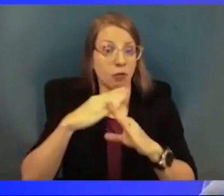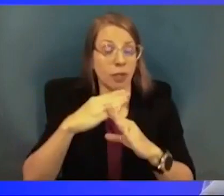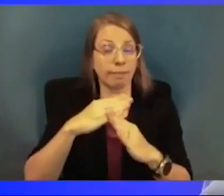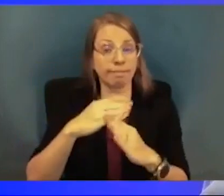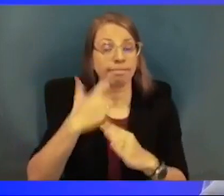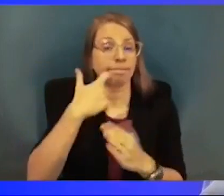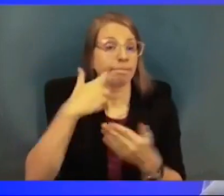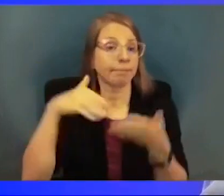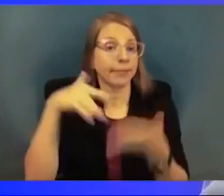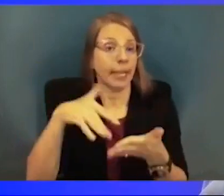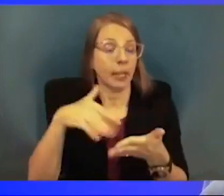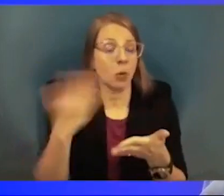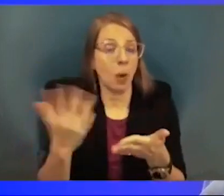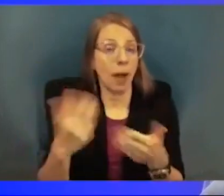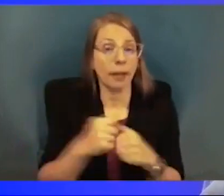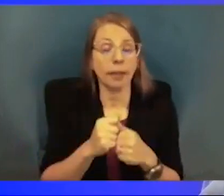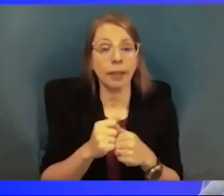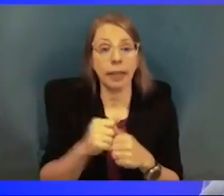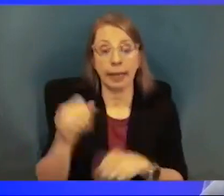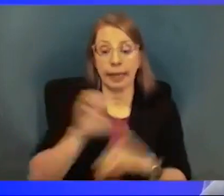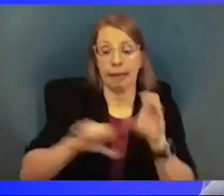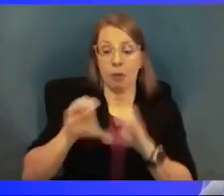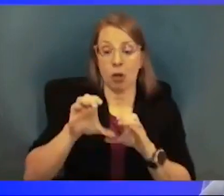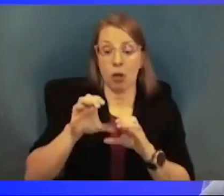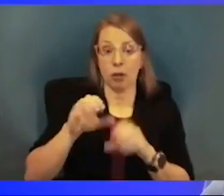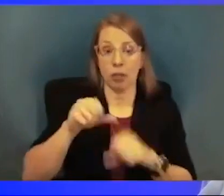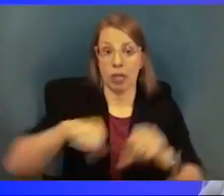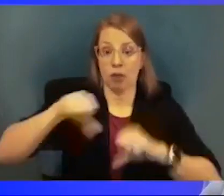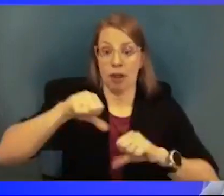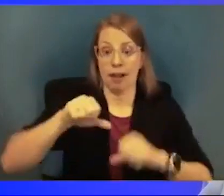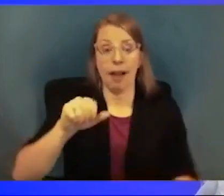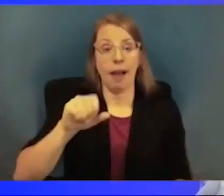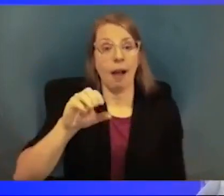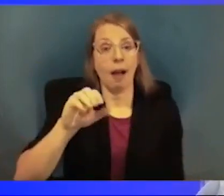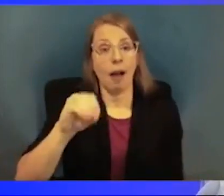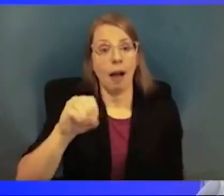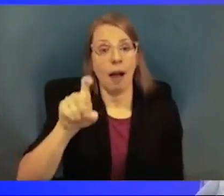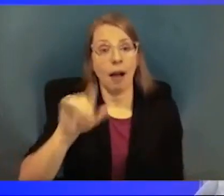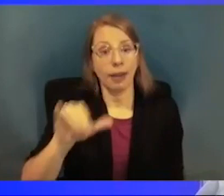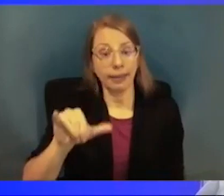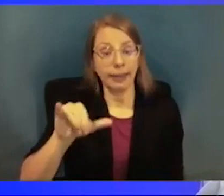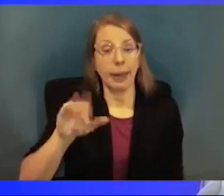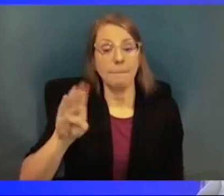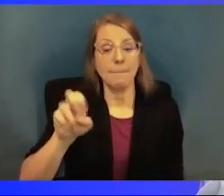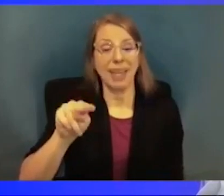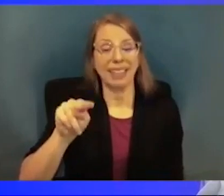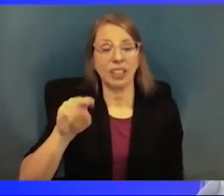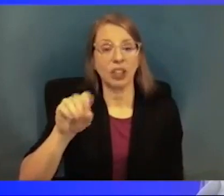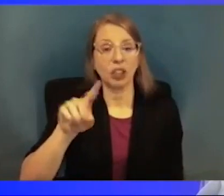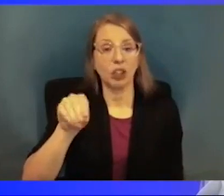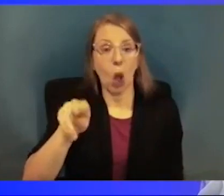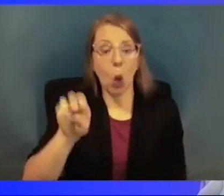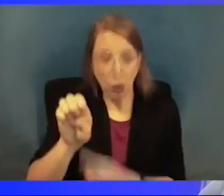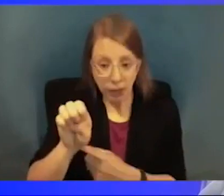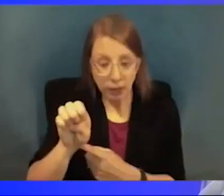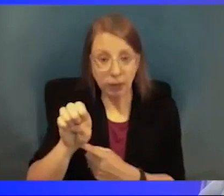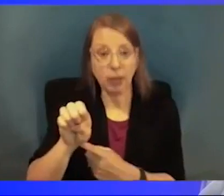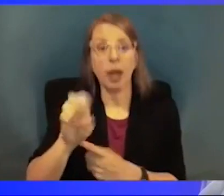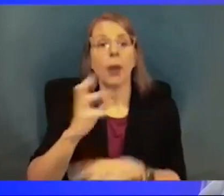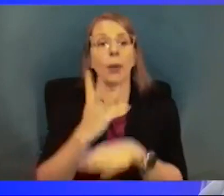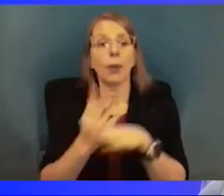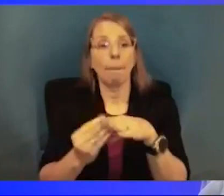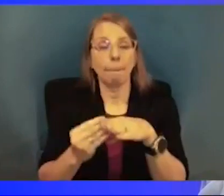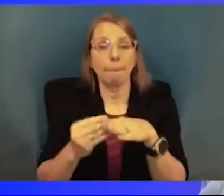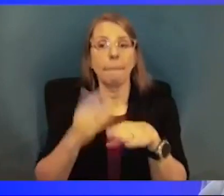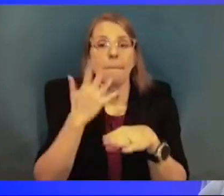that the ingredients in the chemical sunscreens, like oxybenzone, are actually absorbed into the bloodstream and are detectable. We have